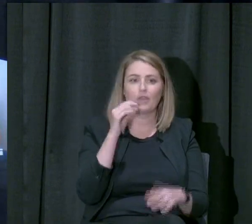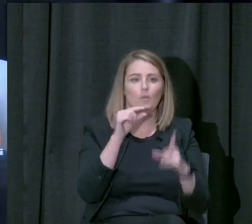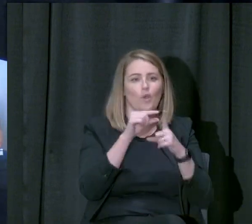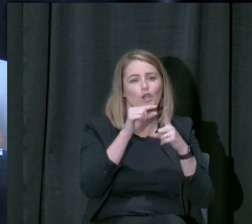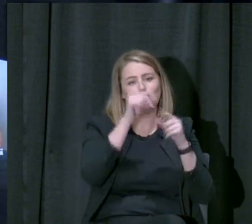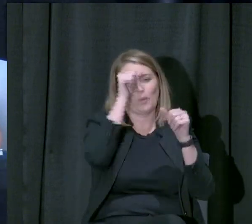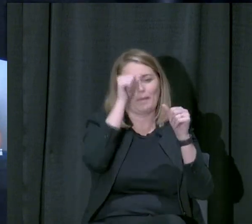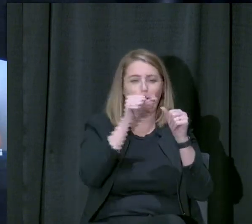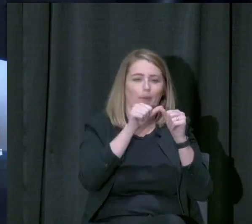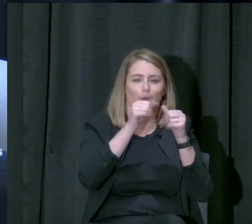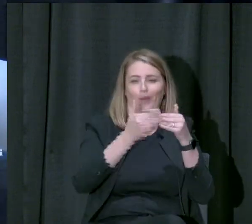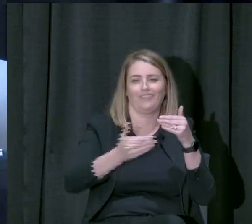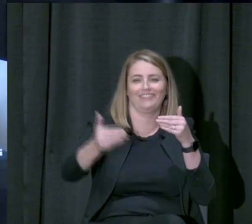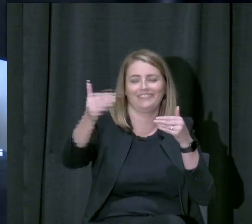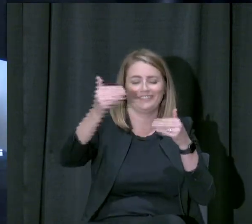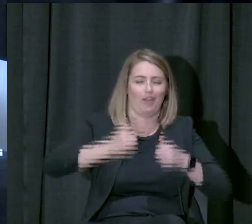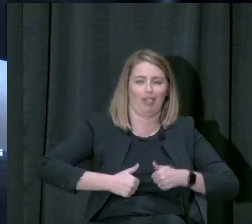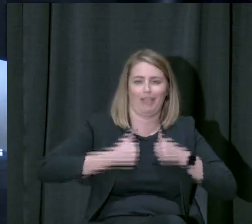things to,